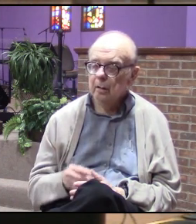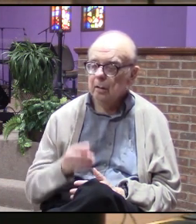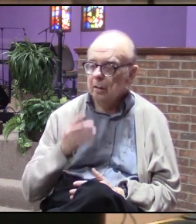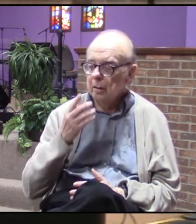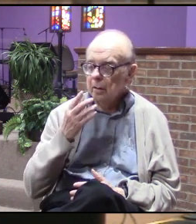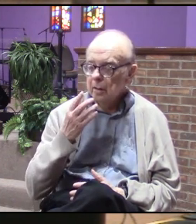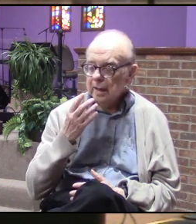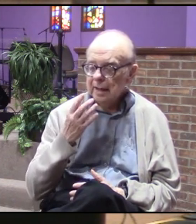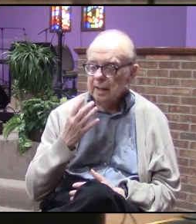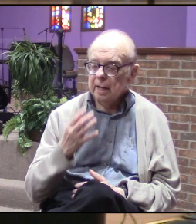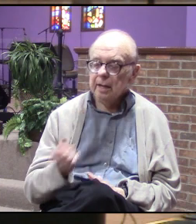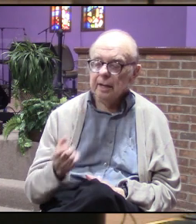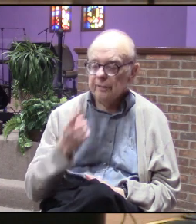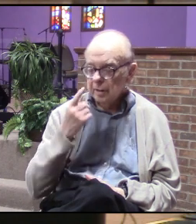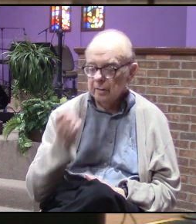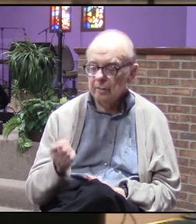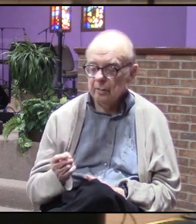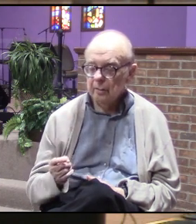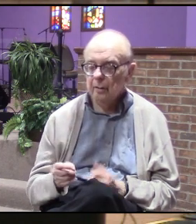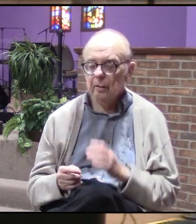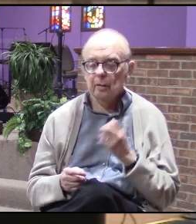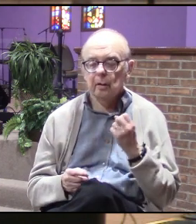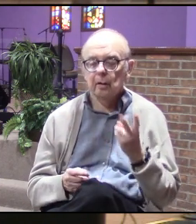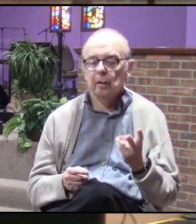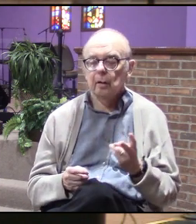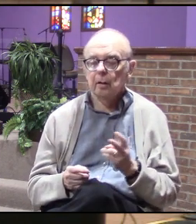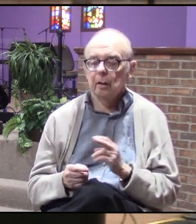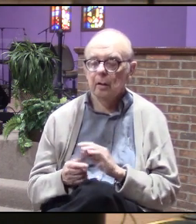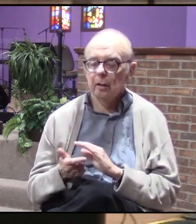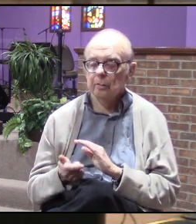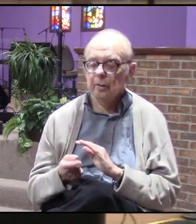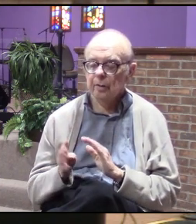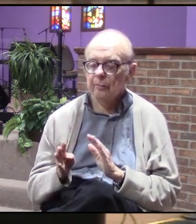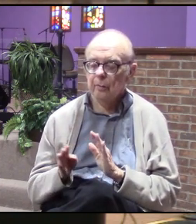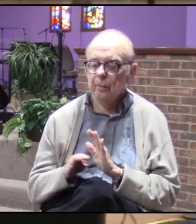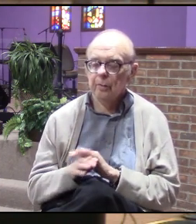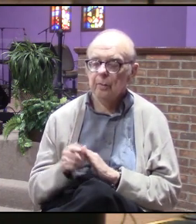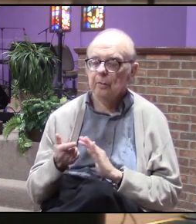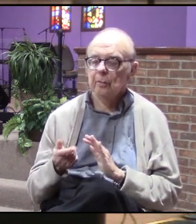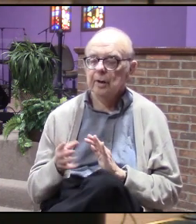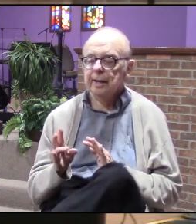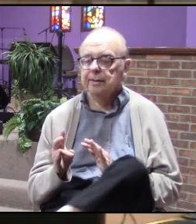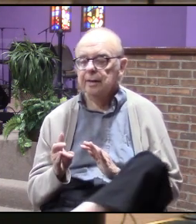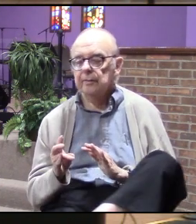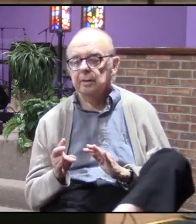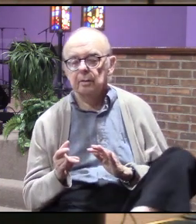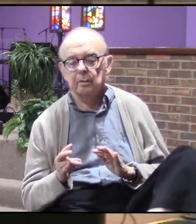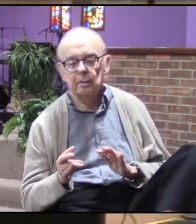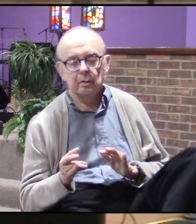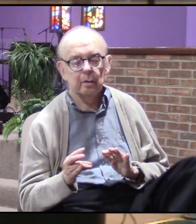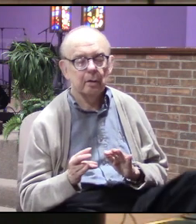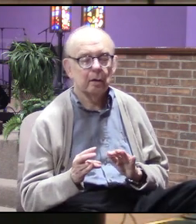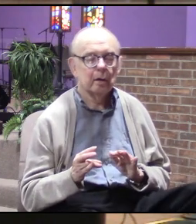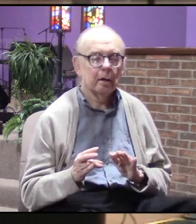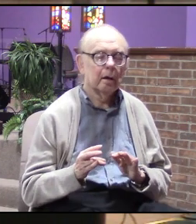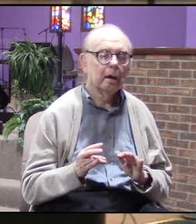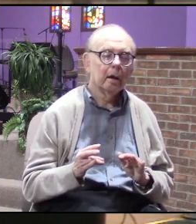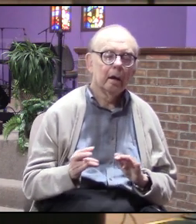Exodus chapter 12, verse 24 through 27, these are the ones that we're going to